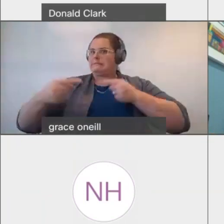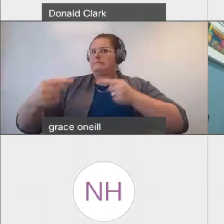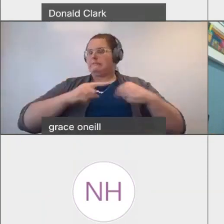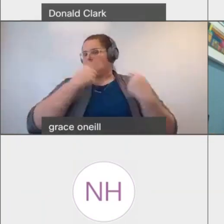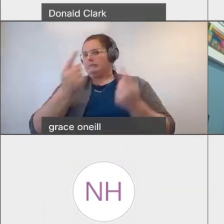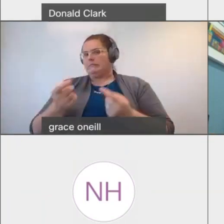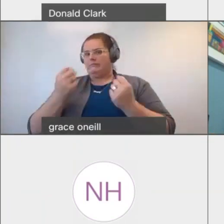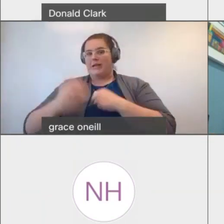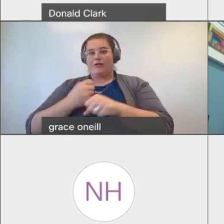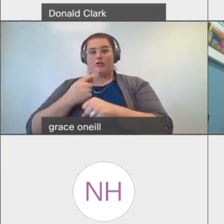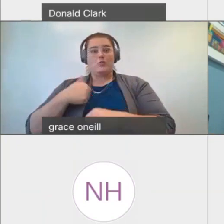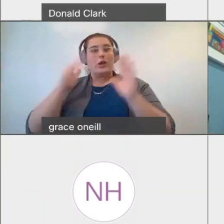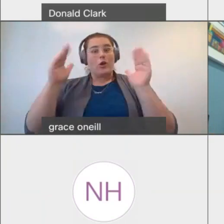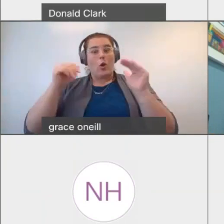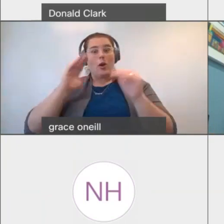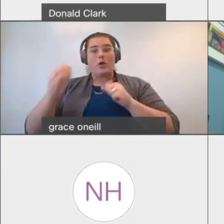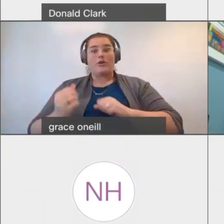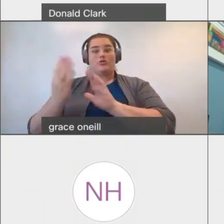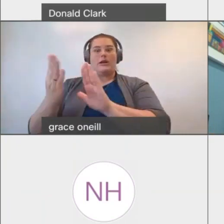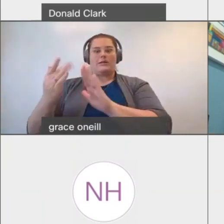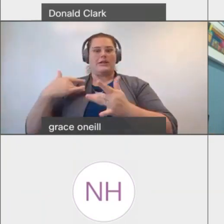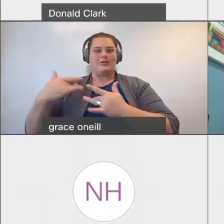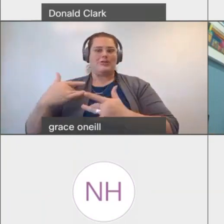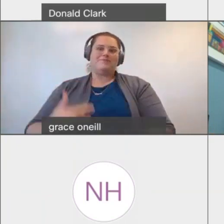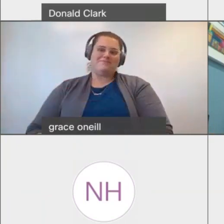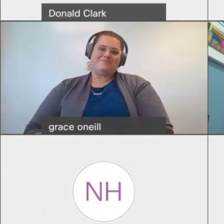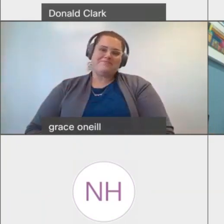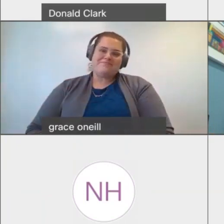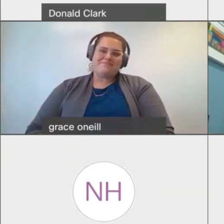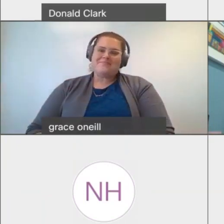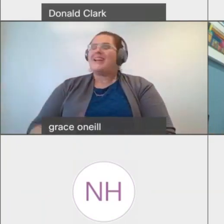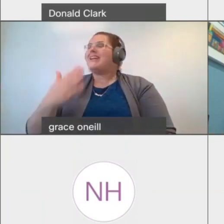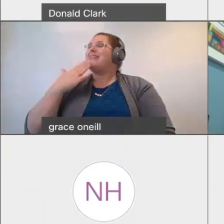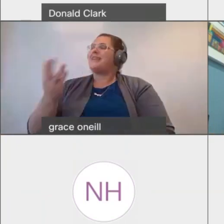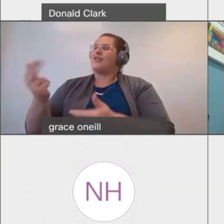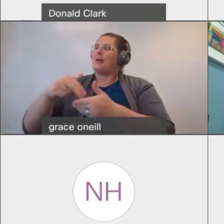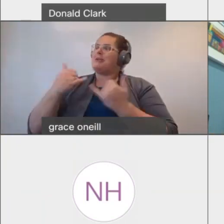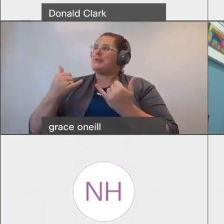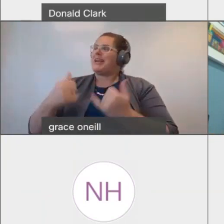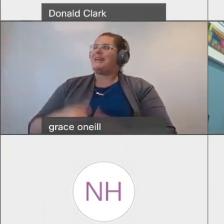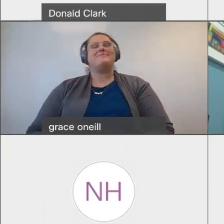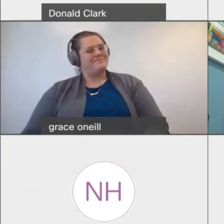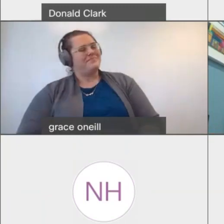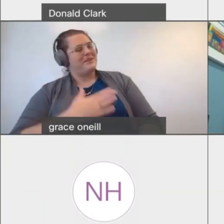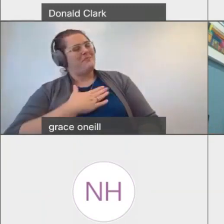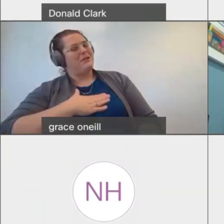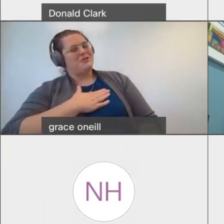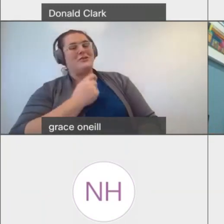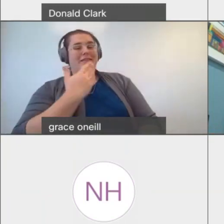address those concerns. So we really look forward to this moving forward. Thanks for coming today. Thank you. My pleasure. Have a great weekend.